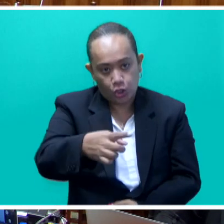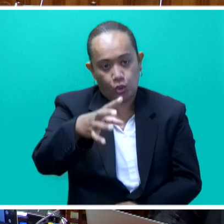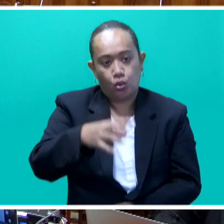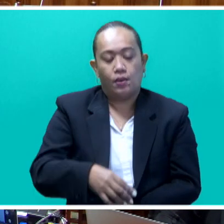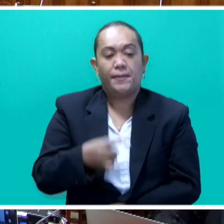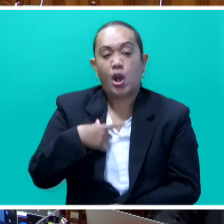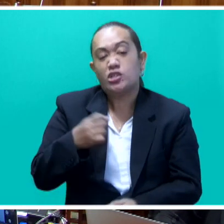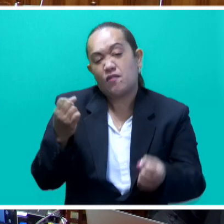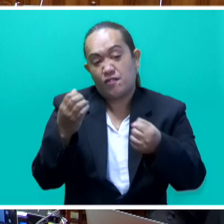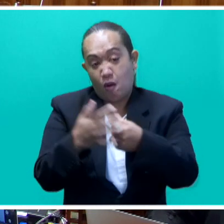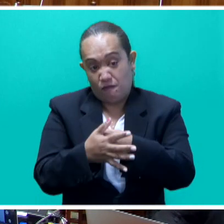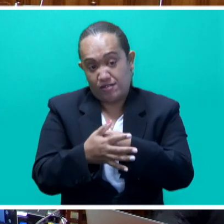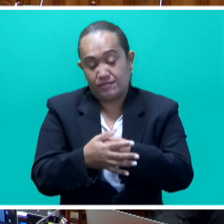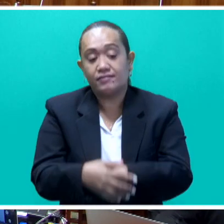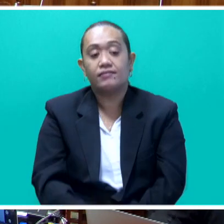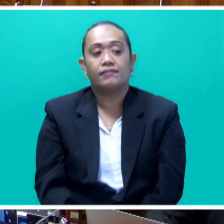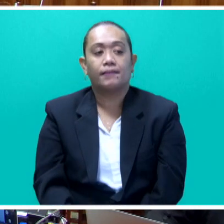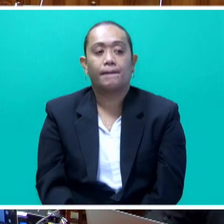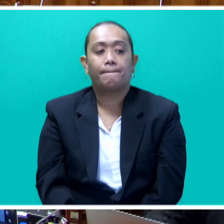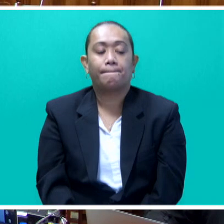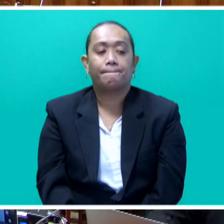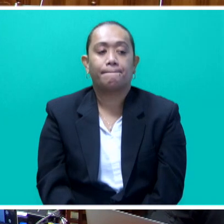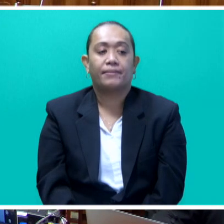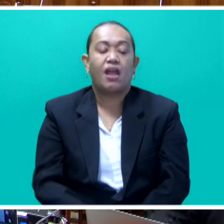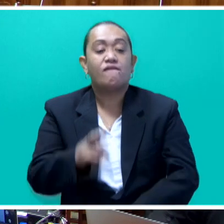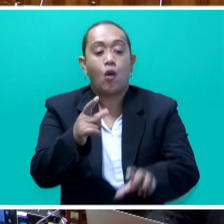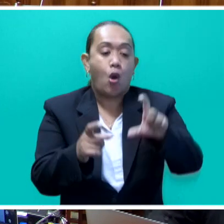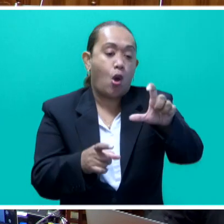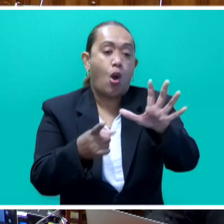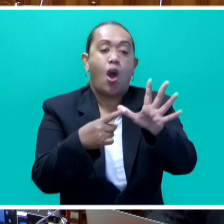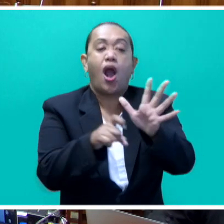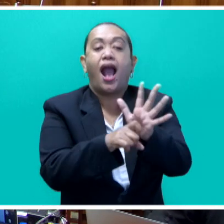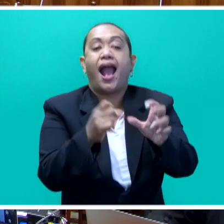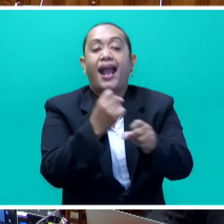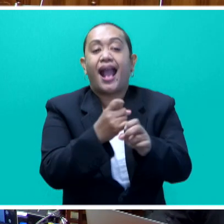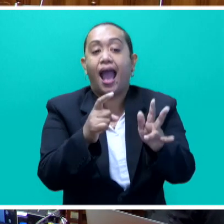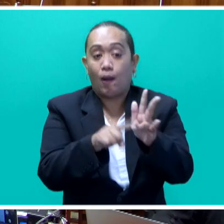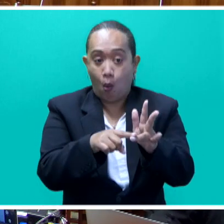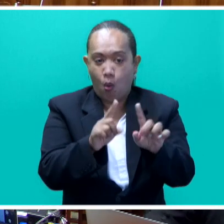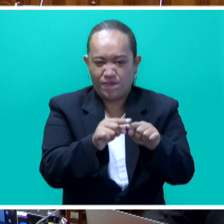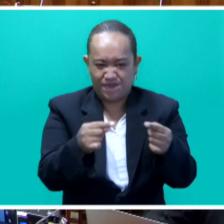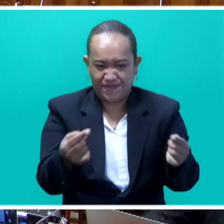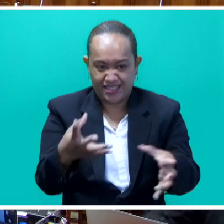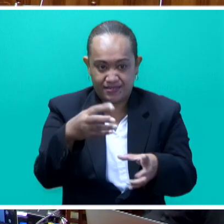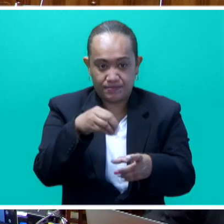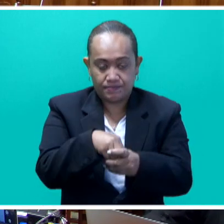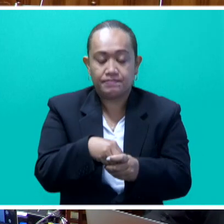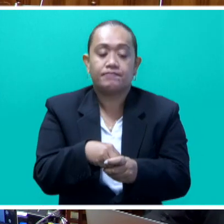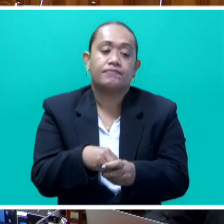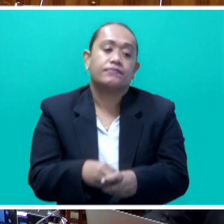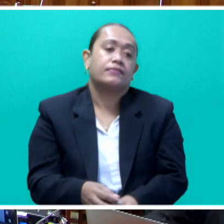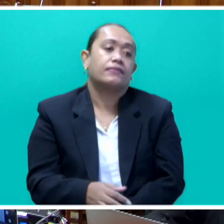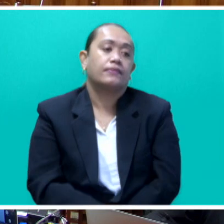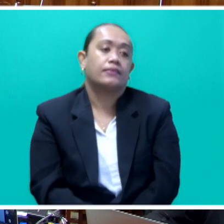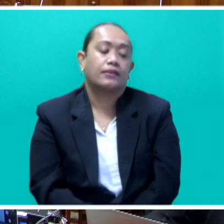of the pandemic. As for the movement of cargo in uneconomical routes, more than 900 tons have been moved, and these are all cargoes traded under